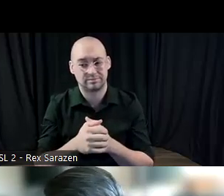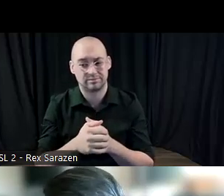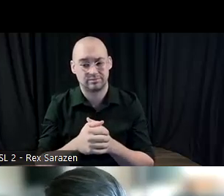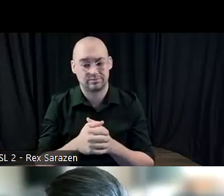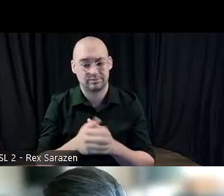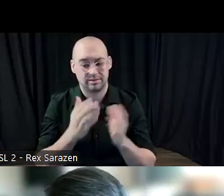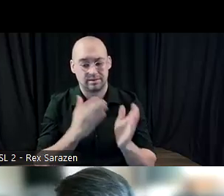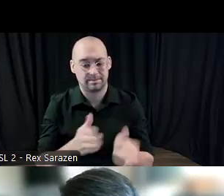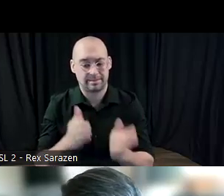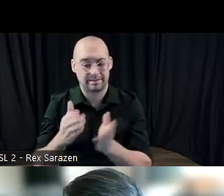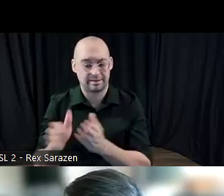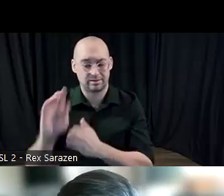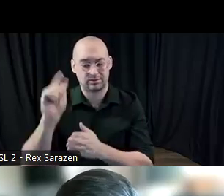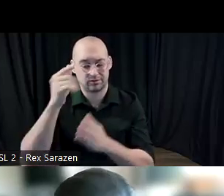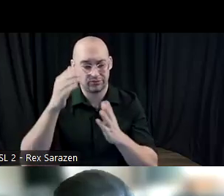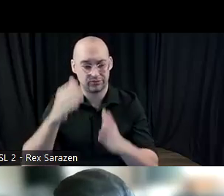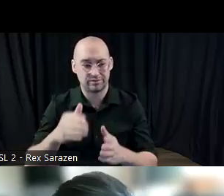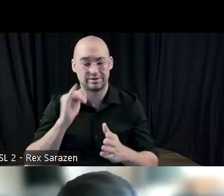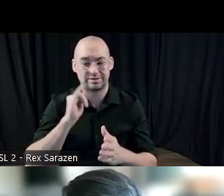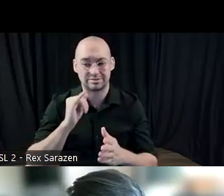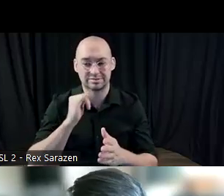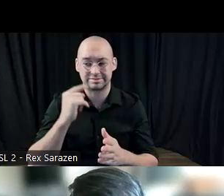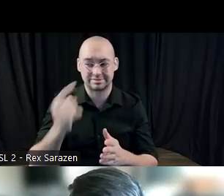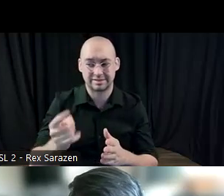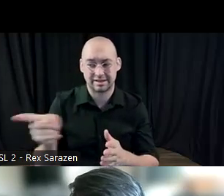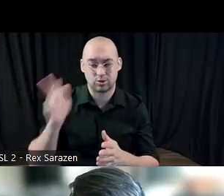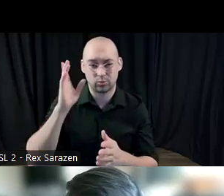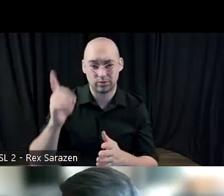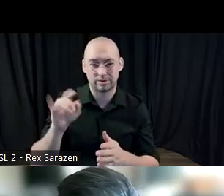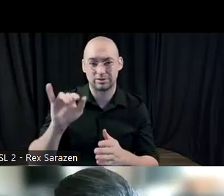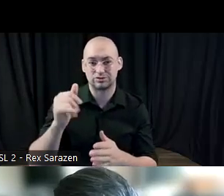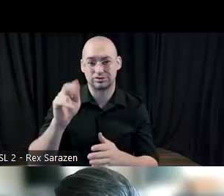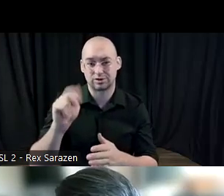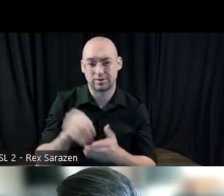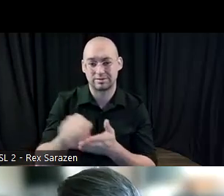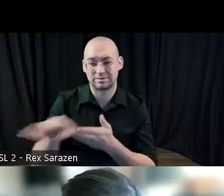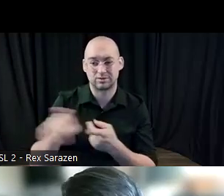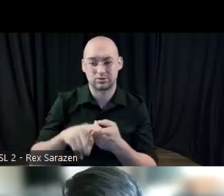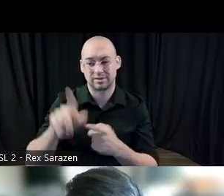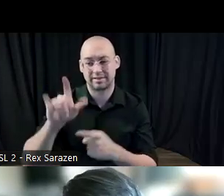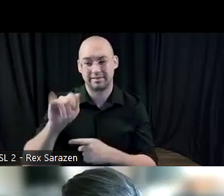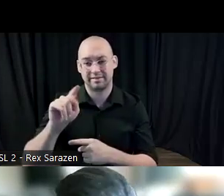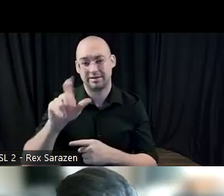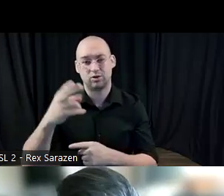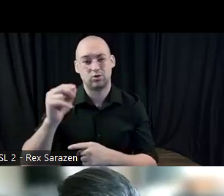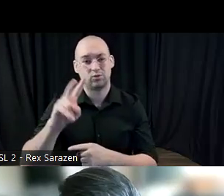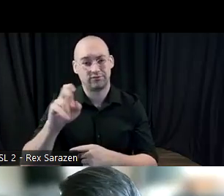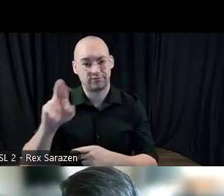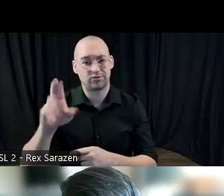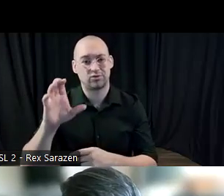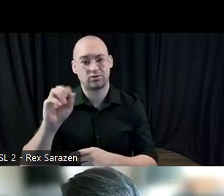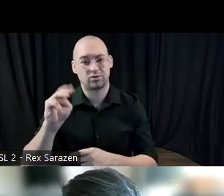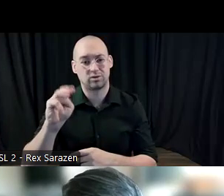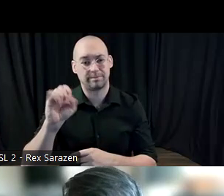plan that the governor said he would, at least in January, submit to the Little Hoover Commission, and from there, depending on what they